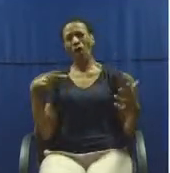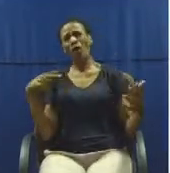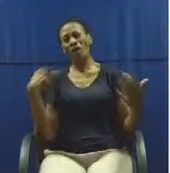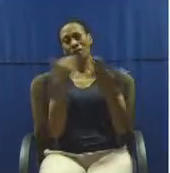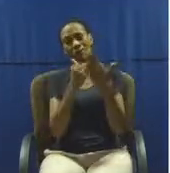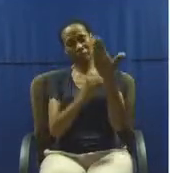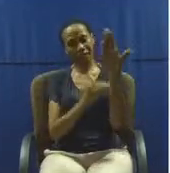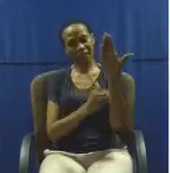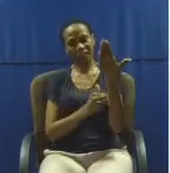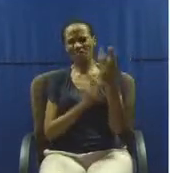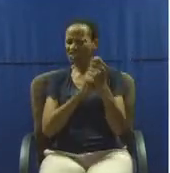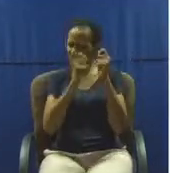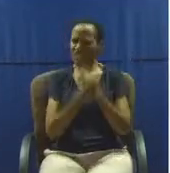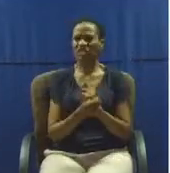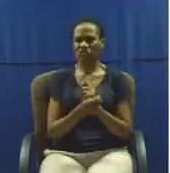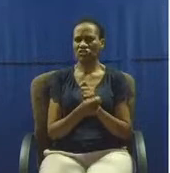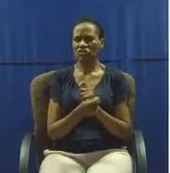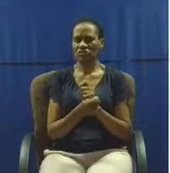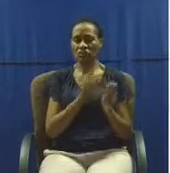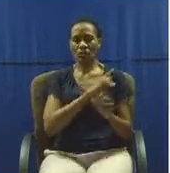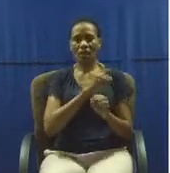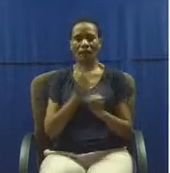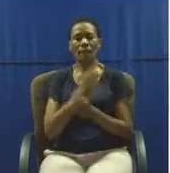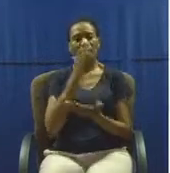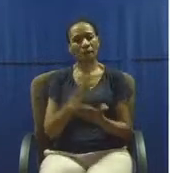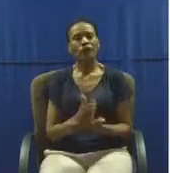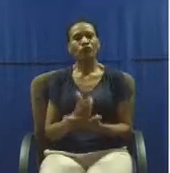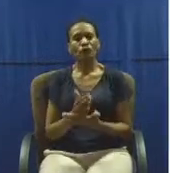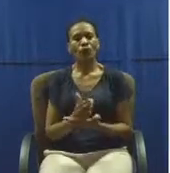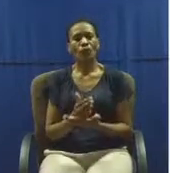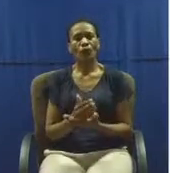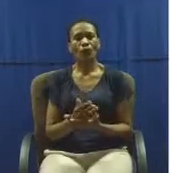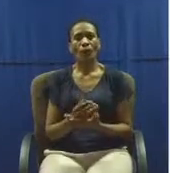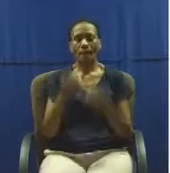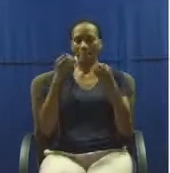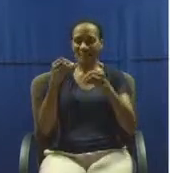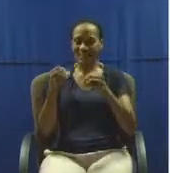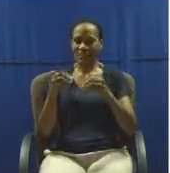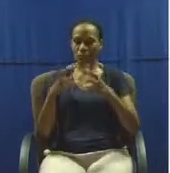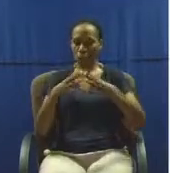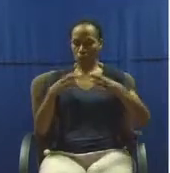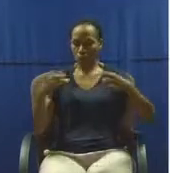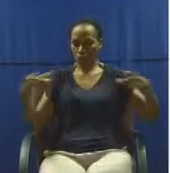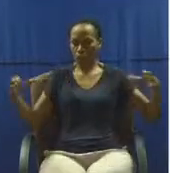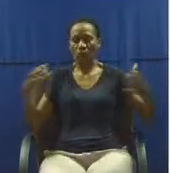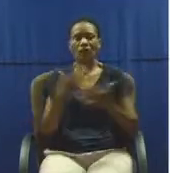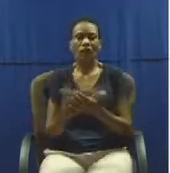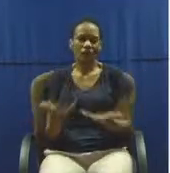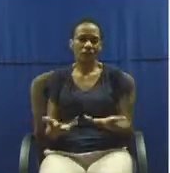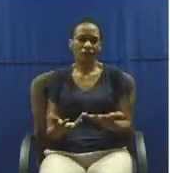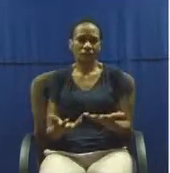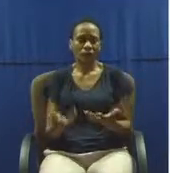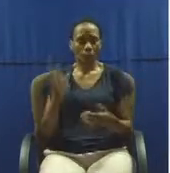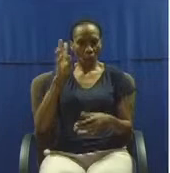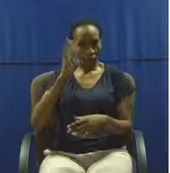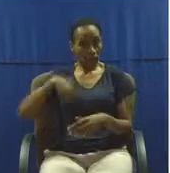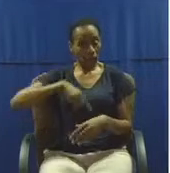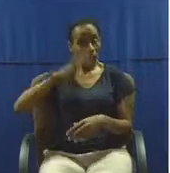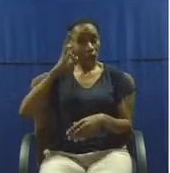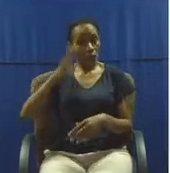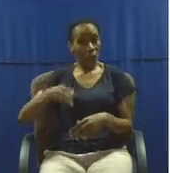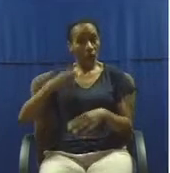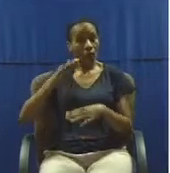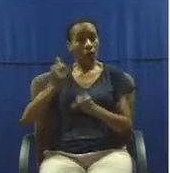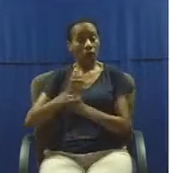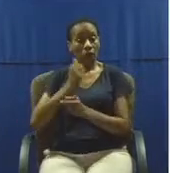specific obstacles to investment as well as to business growth. It will build on existing